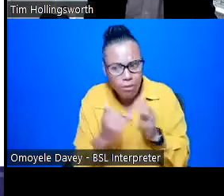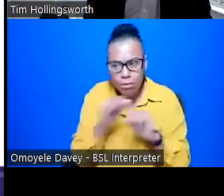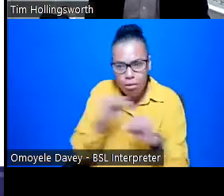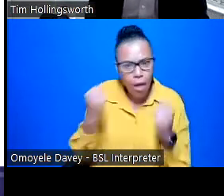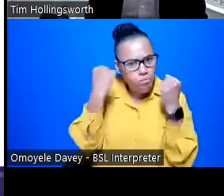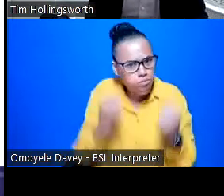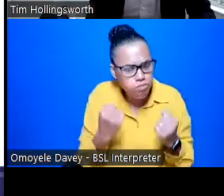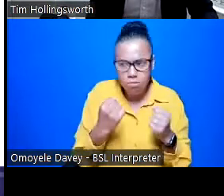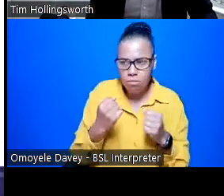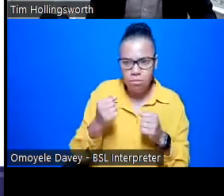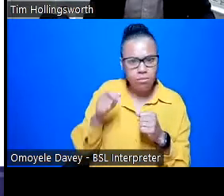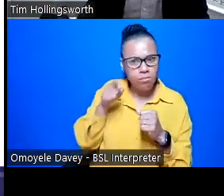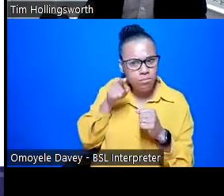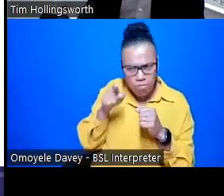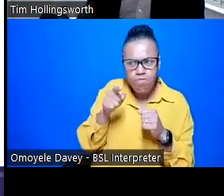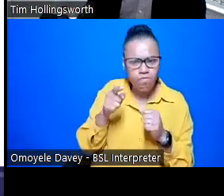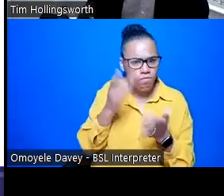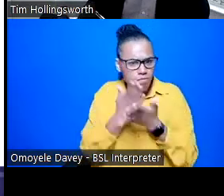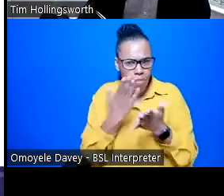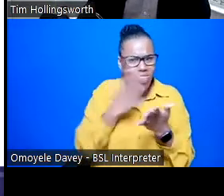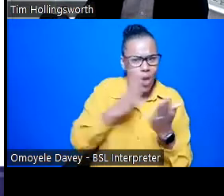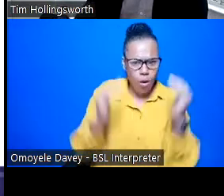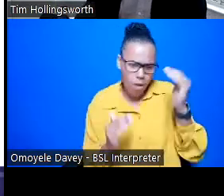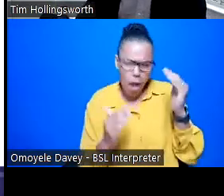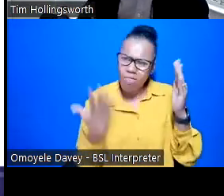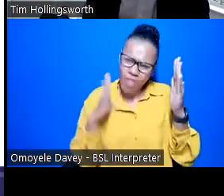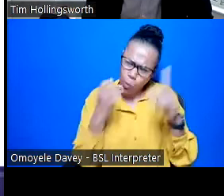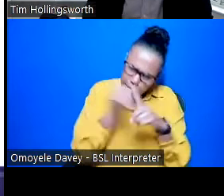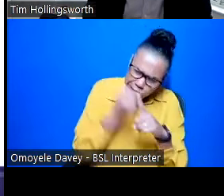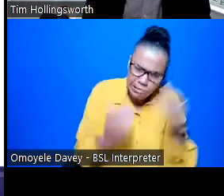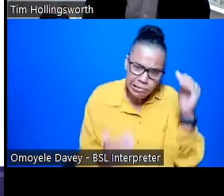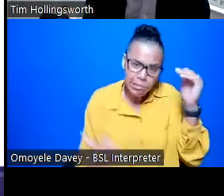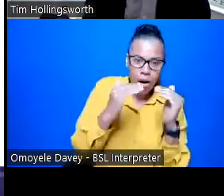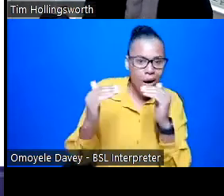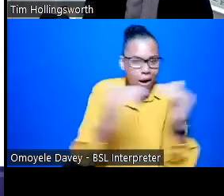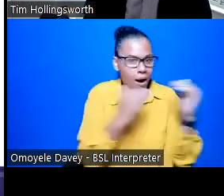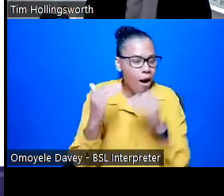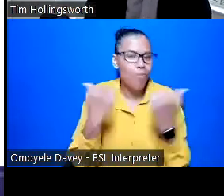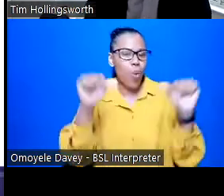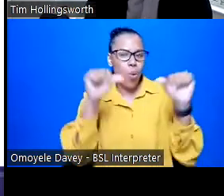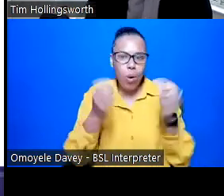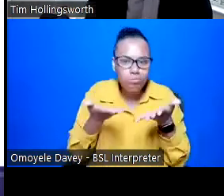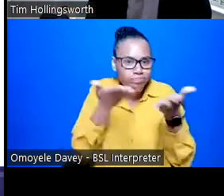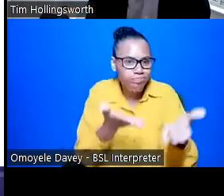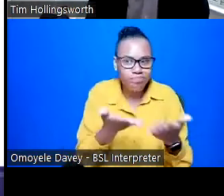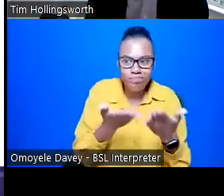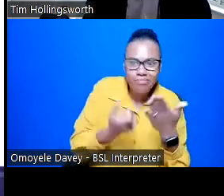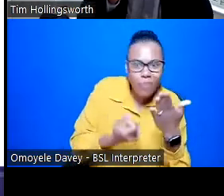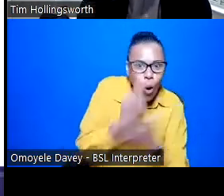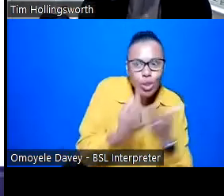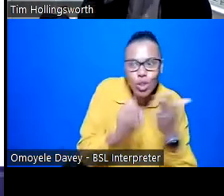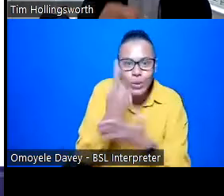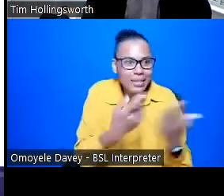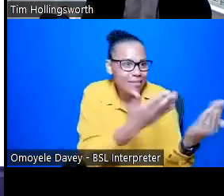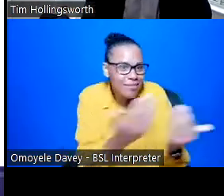determination that they have to tackle the inequalities that we all acknowledge exist, and create better opportunities for people in sport and physical